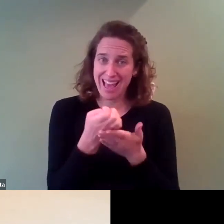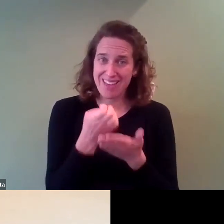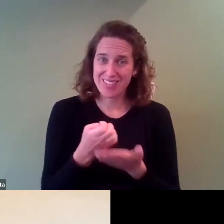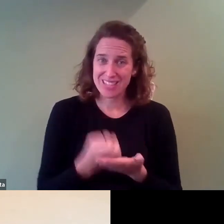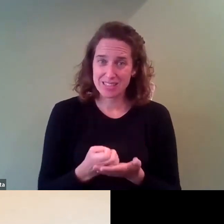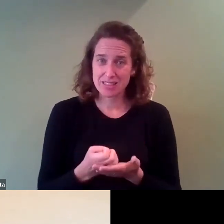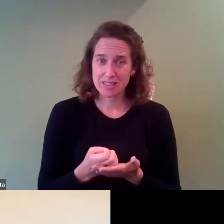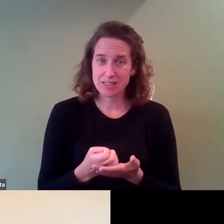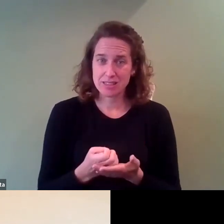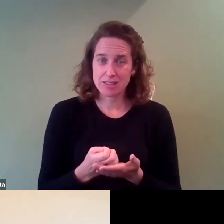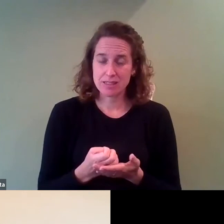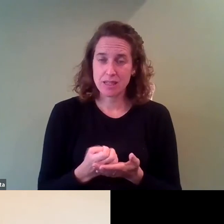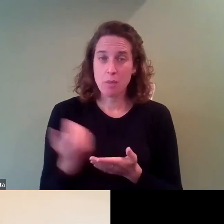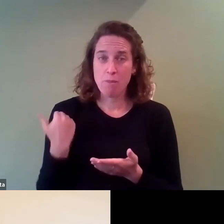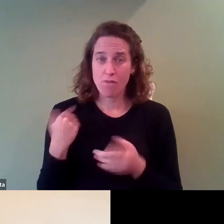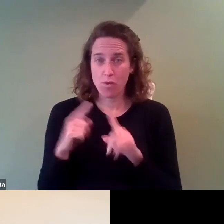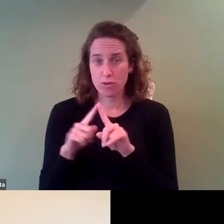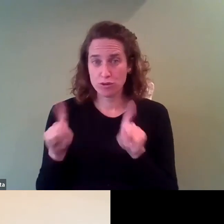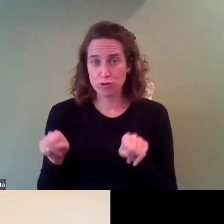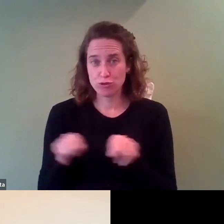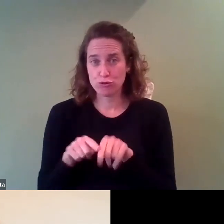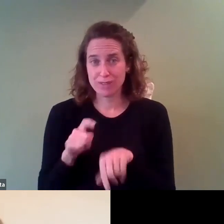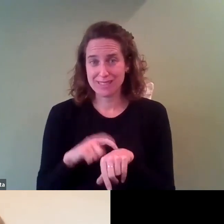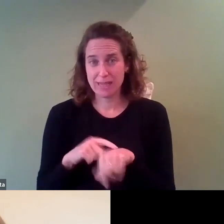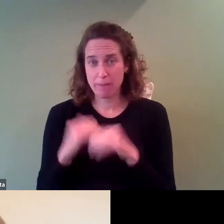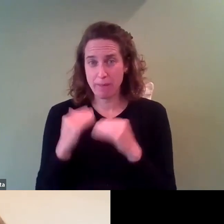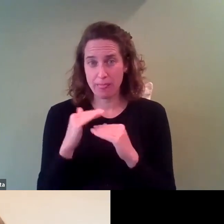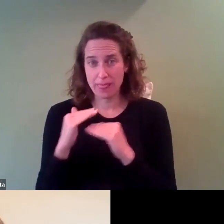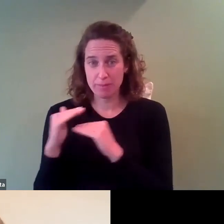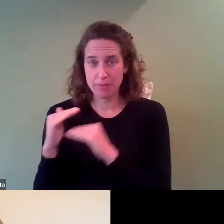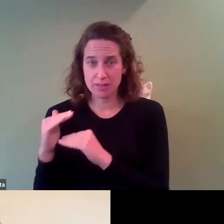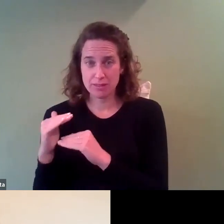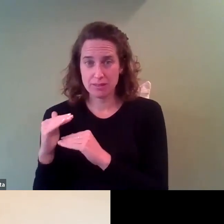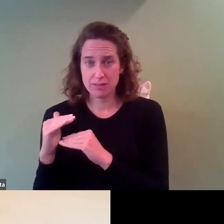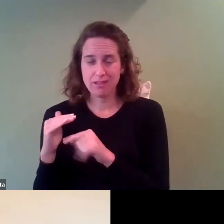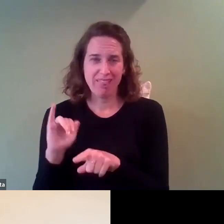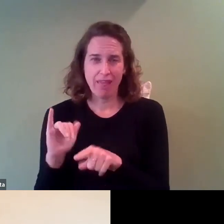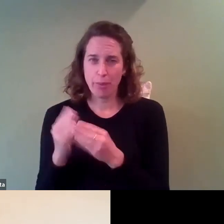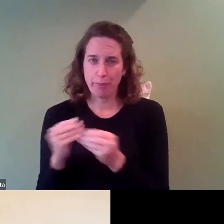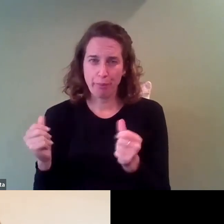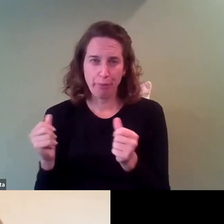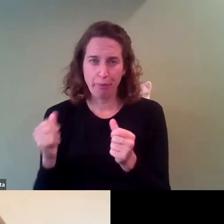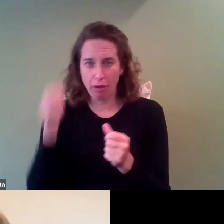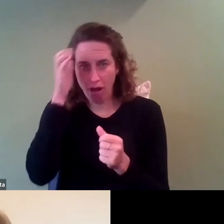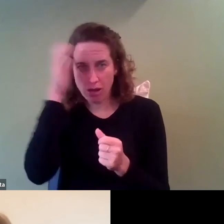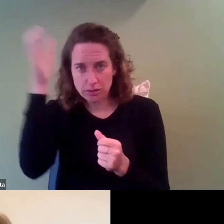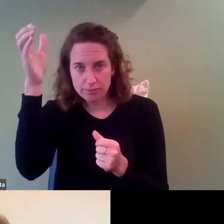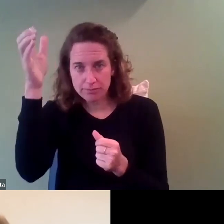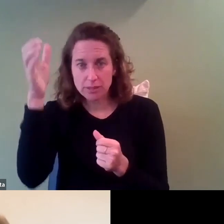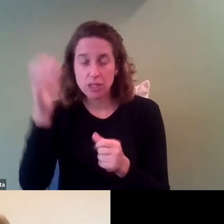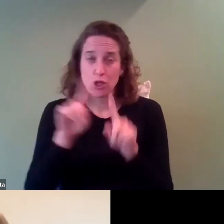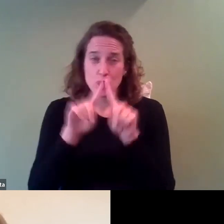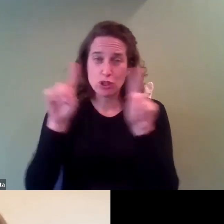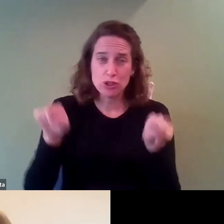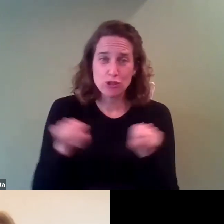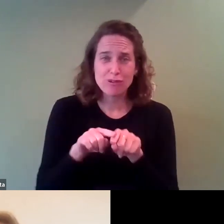as we used to have back in the day of only television, are really an obsolete concept. There are screens in virtually every